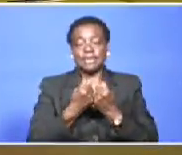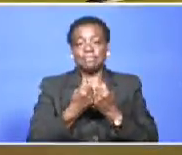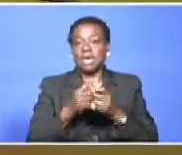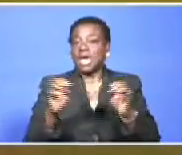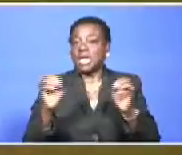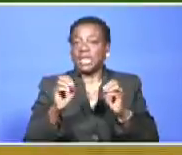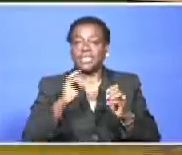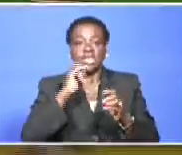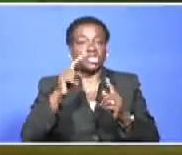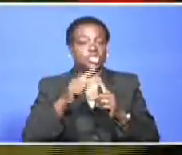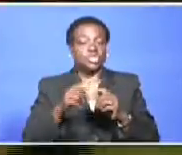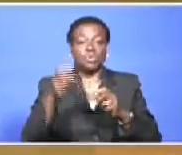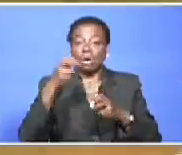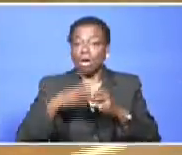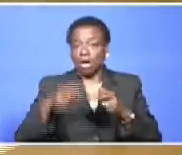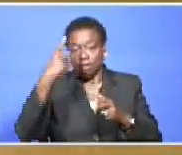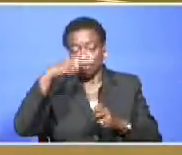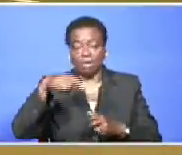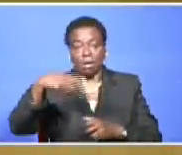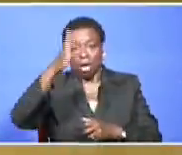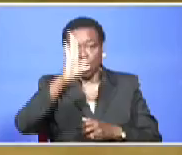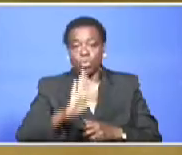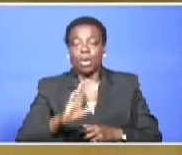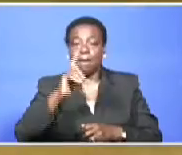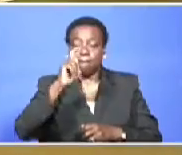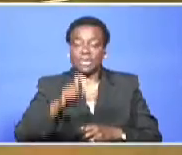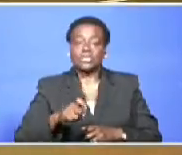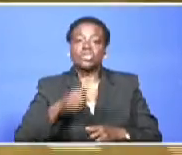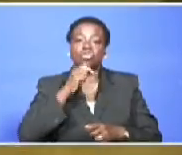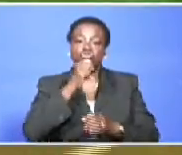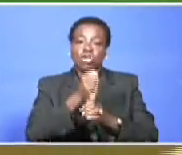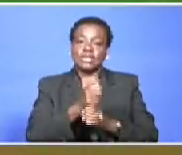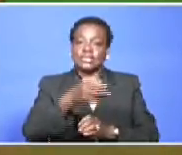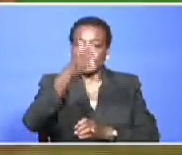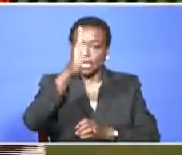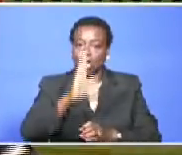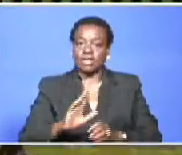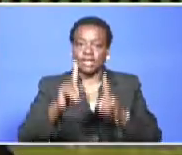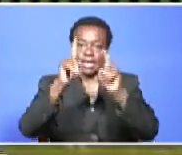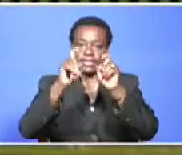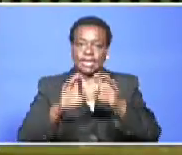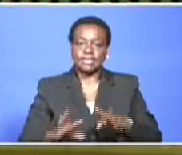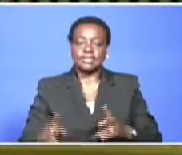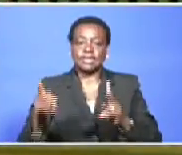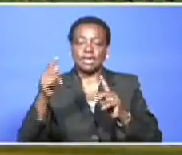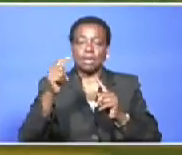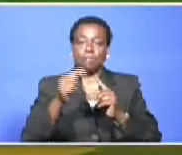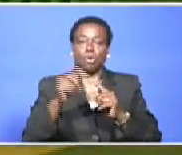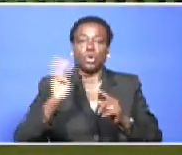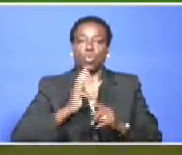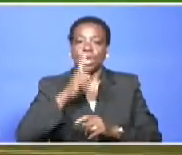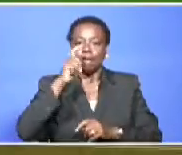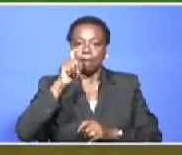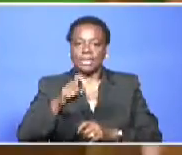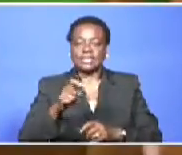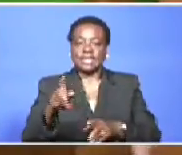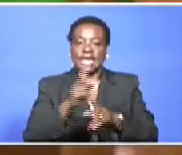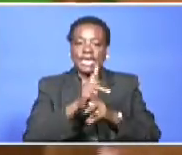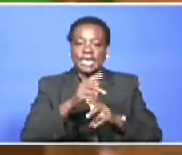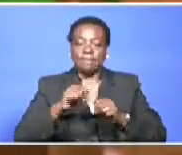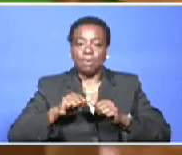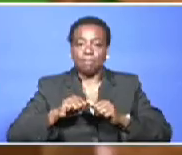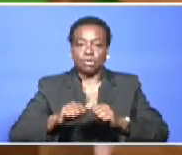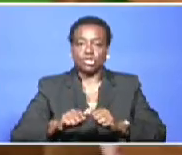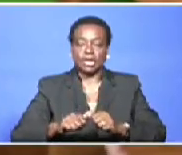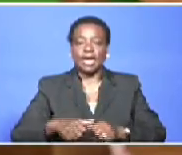is too hard for God. We just have to trust in God. This is just a testing point. We have to keep pushing, have faith in him,